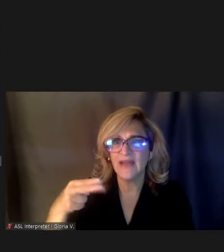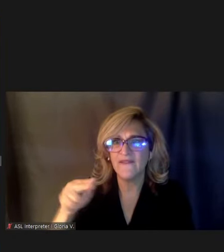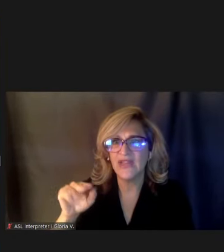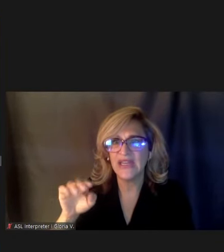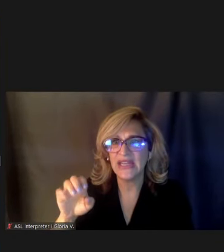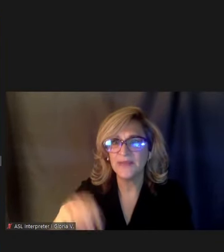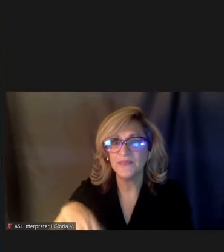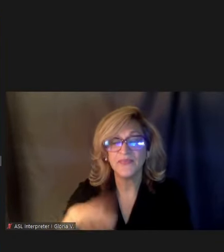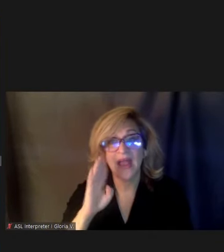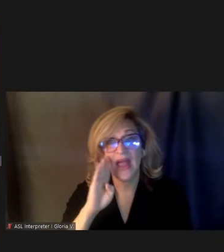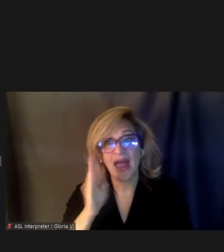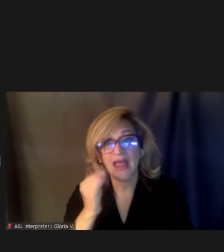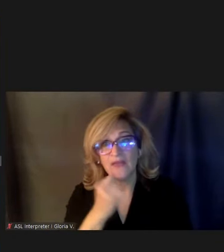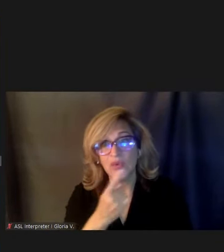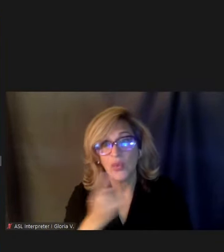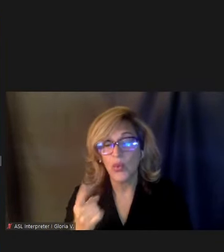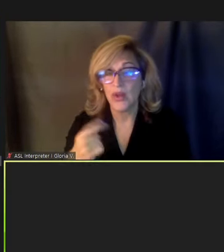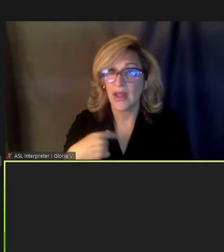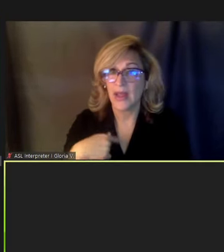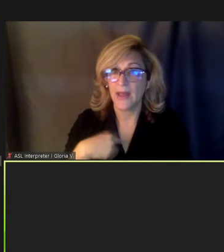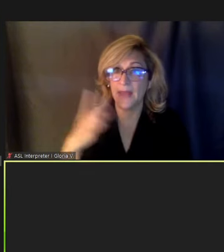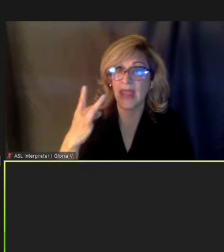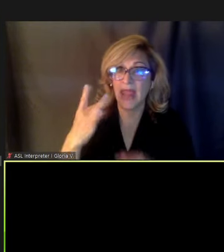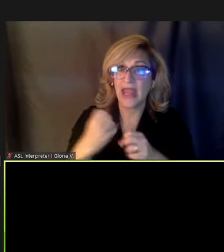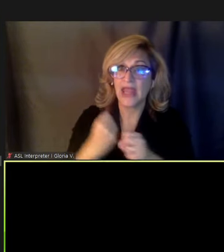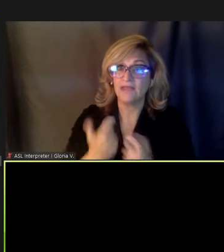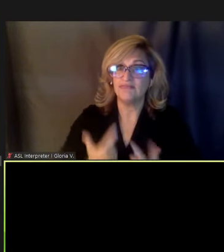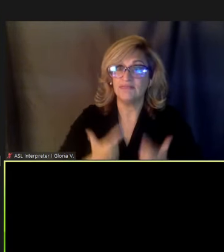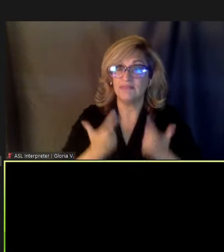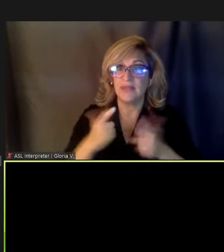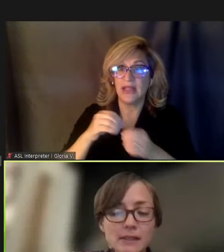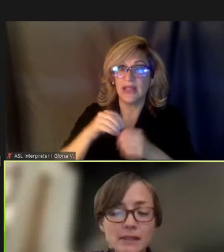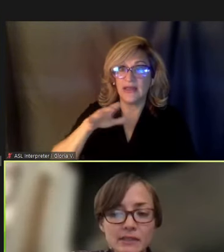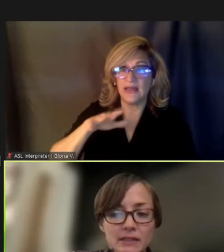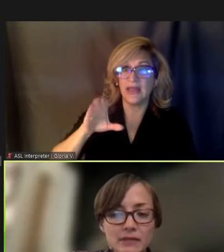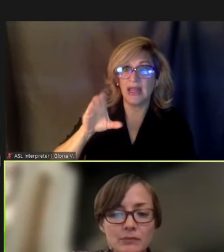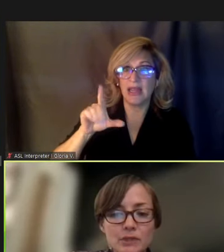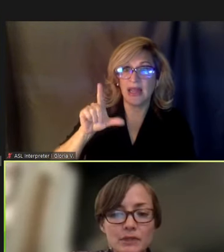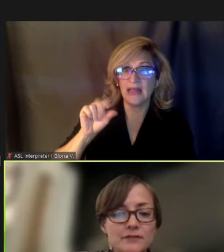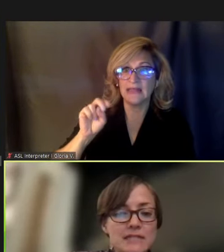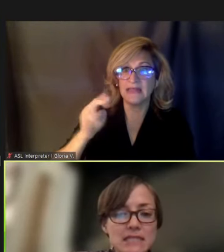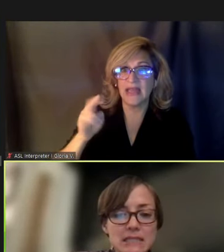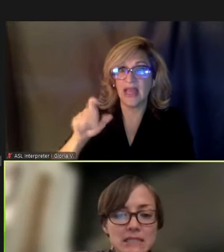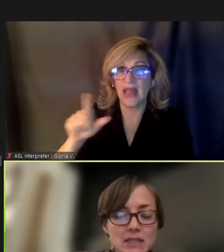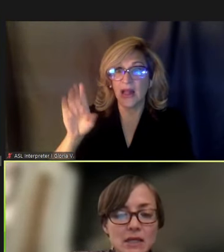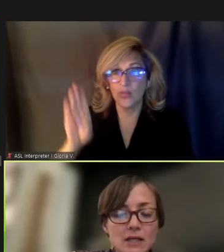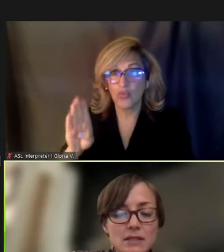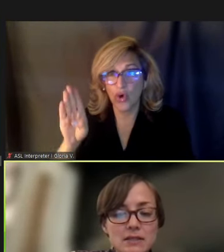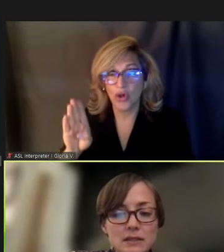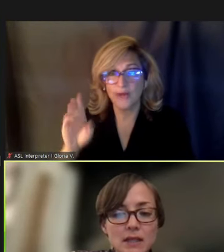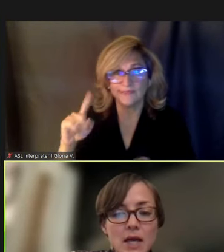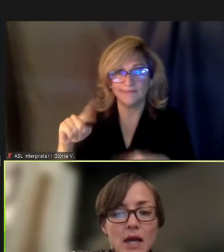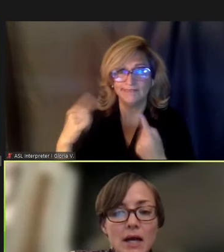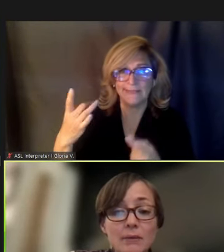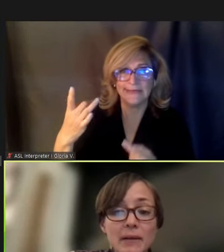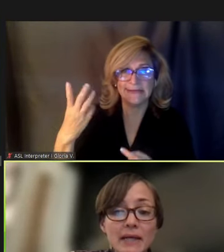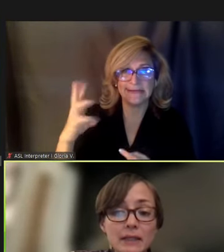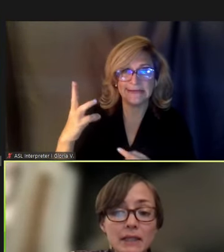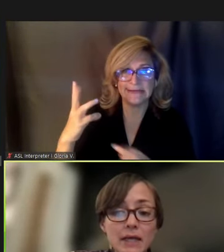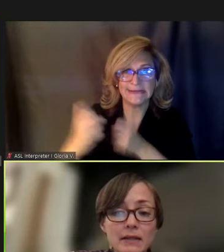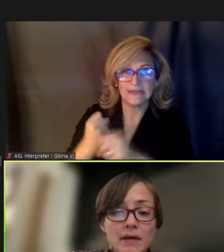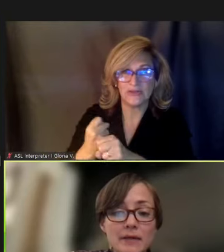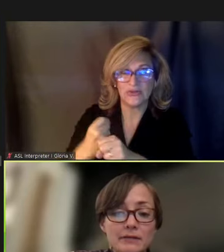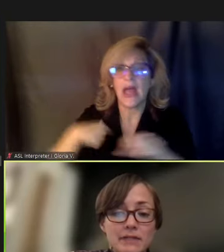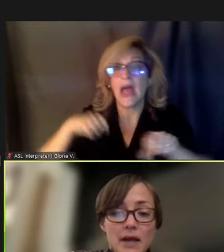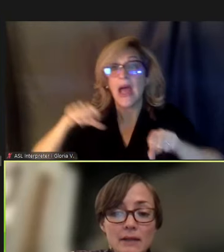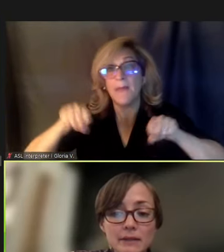Hi, everyone. I'm an 8-year resident of Clinton Hill, Brooklyn, and I've been living in Brooklyn for 16 years. I'm a biker